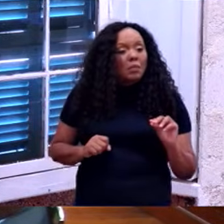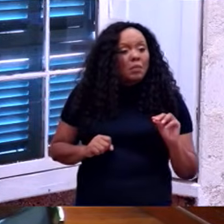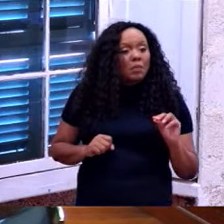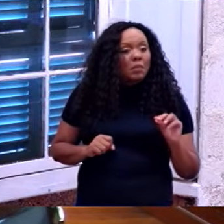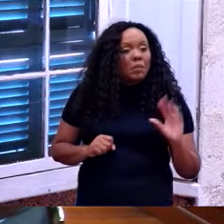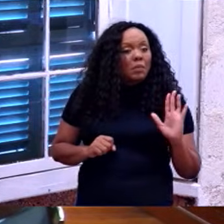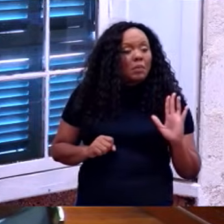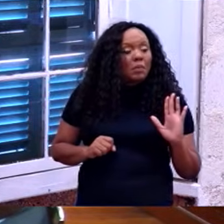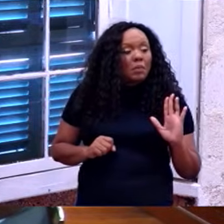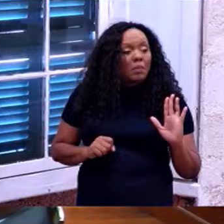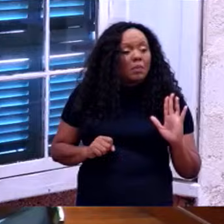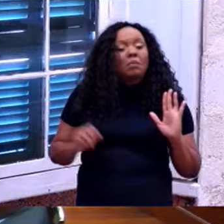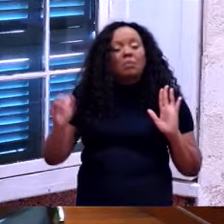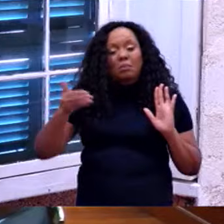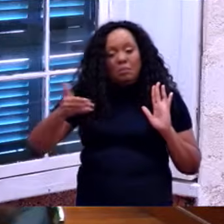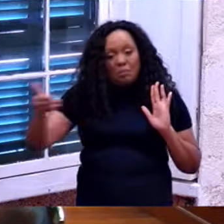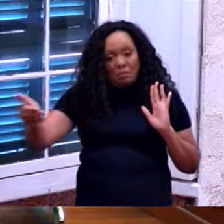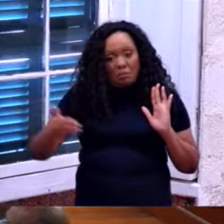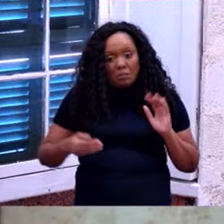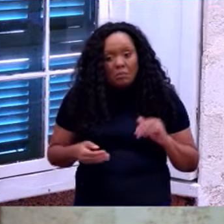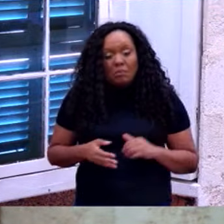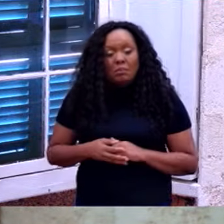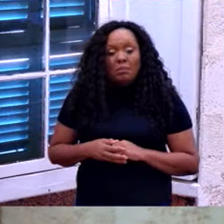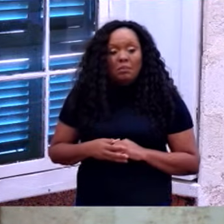say no? The ayes have it.